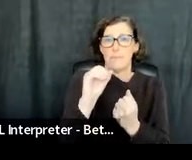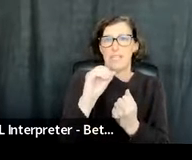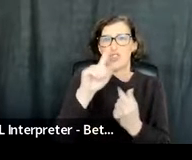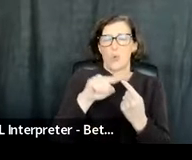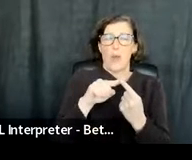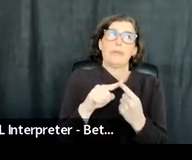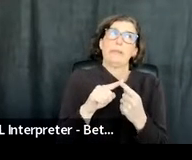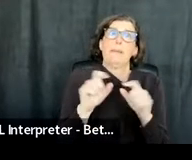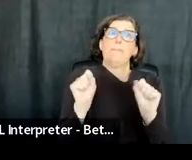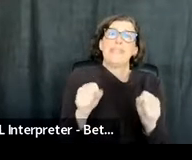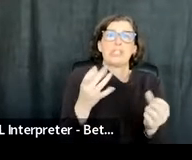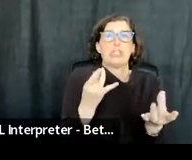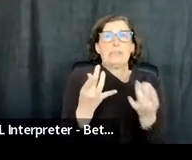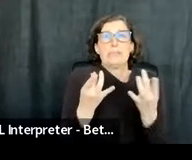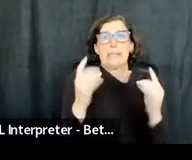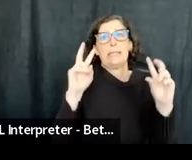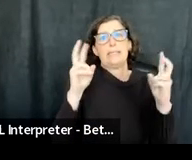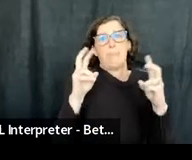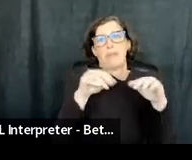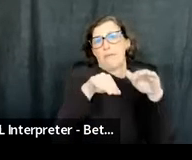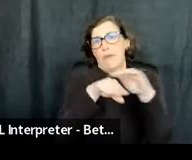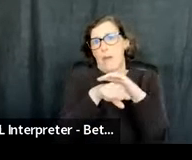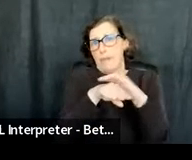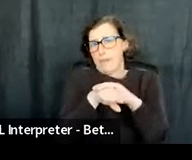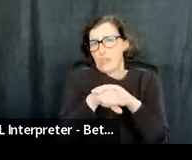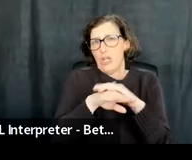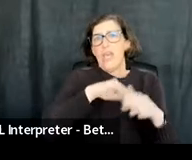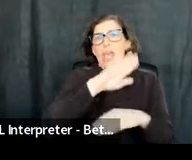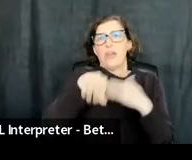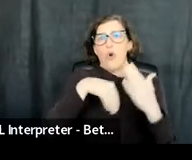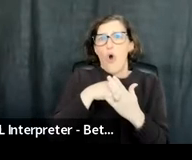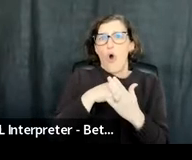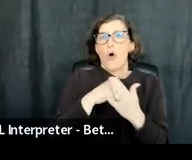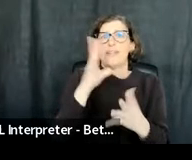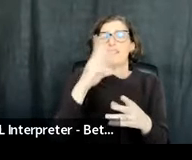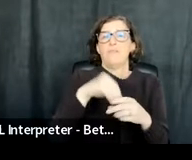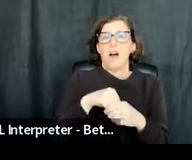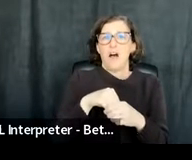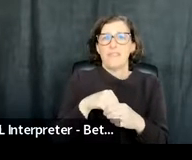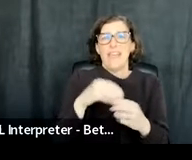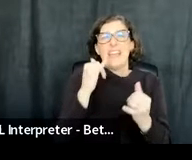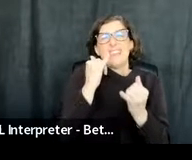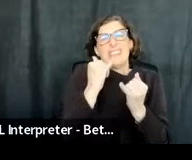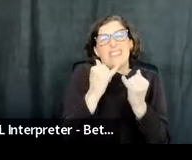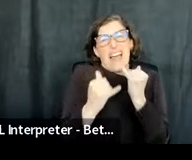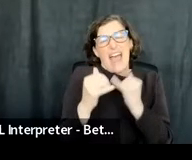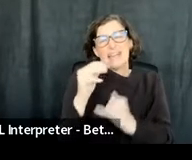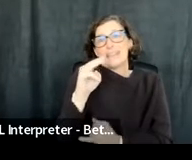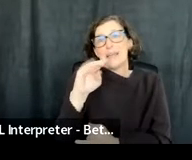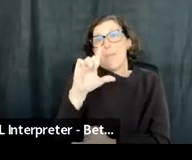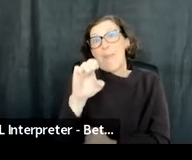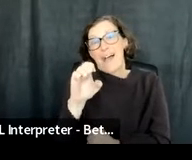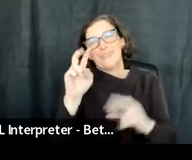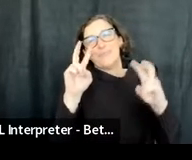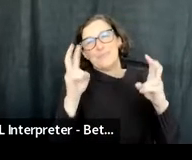of accommodation and all that it entails. What I like to call the last mile of accessibility, where there's a specific